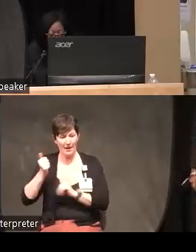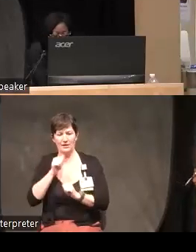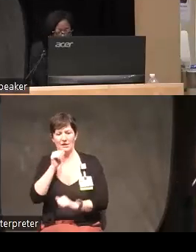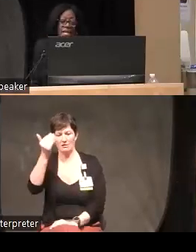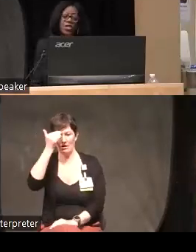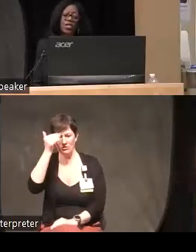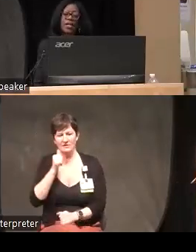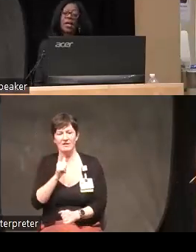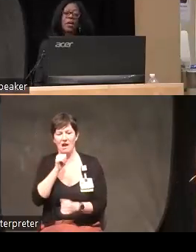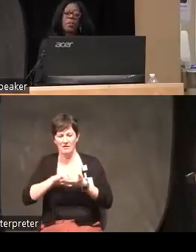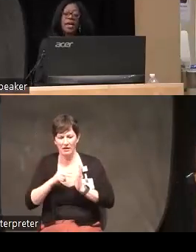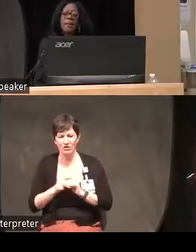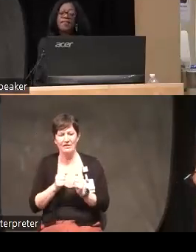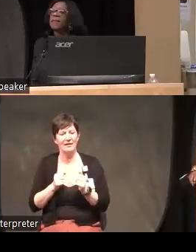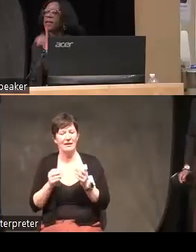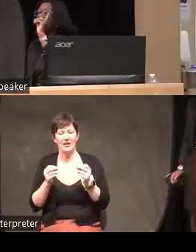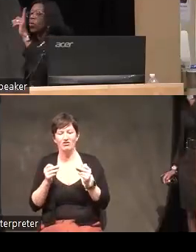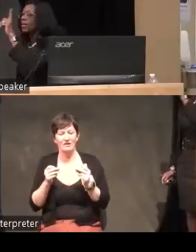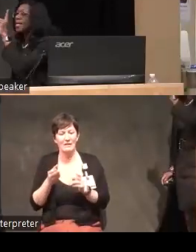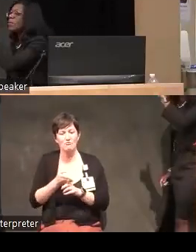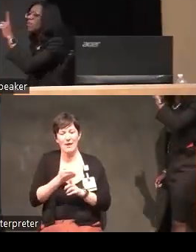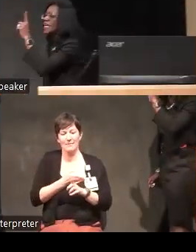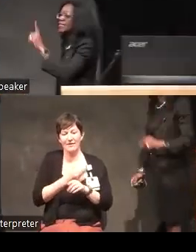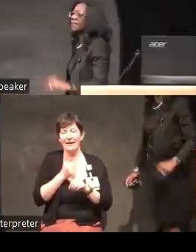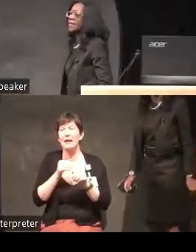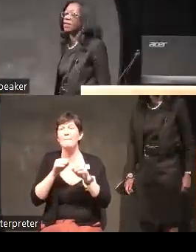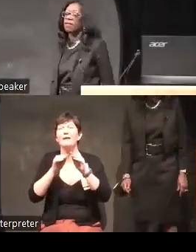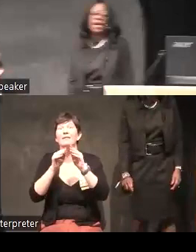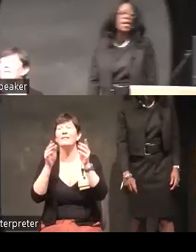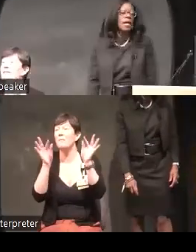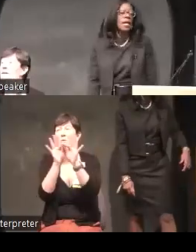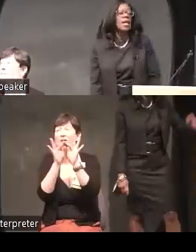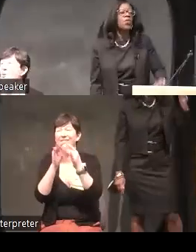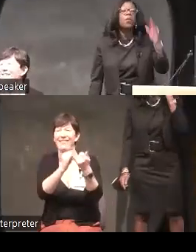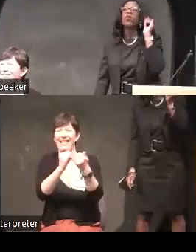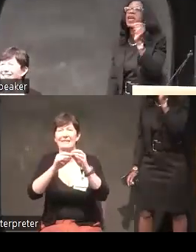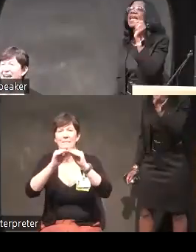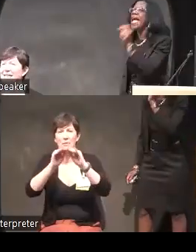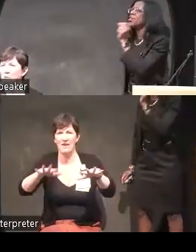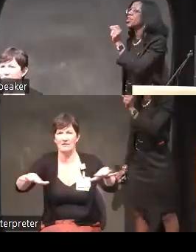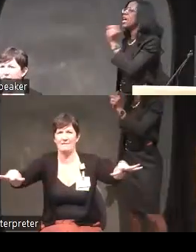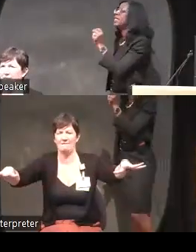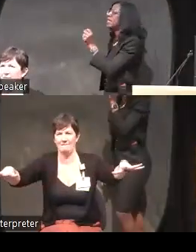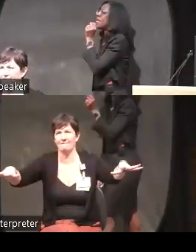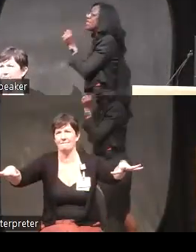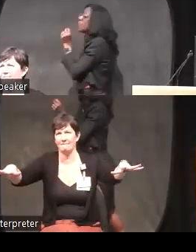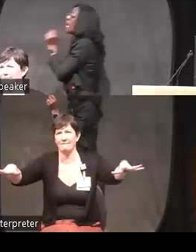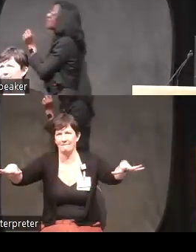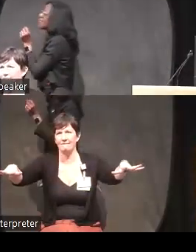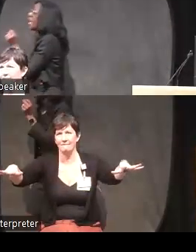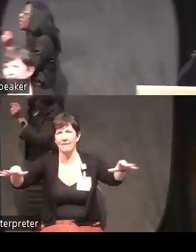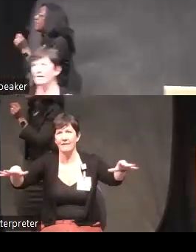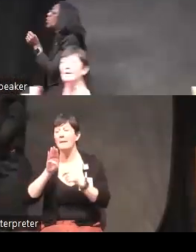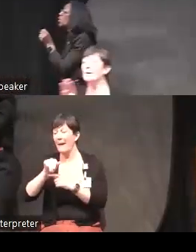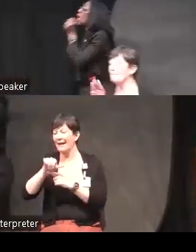unintentionally, preemptively, but importantly, pervasively, right? It will preempt your conduct because bias